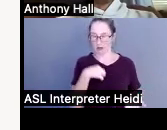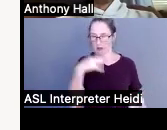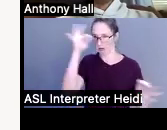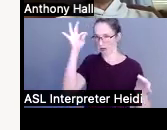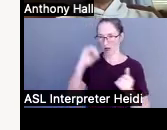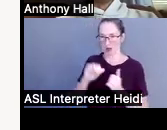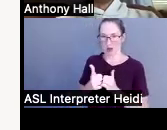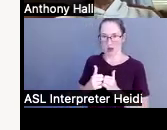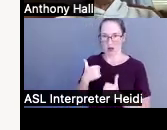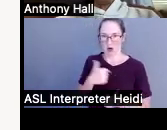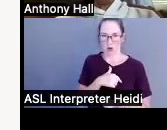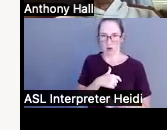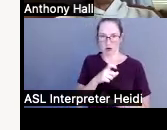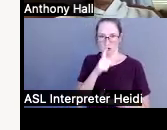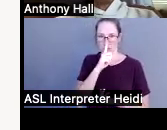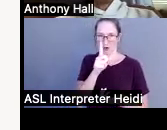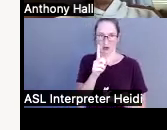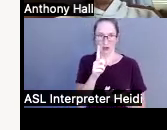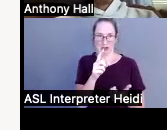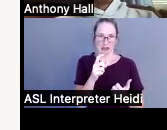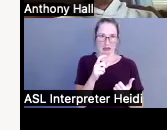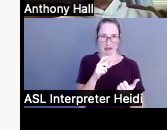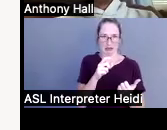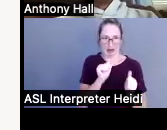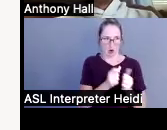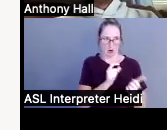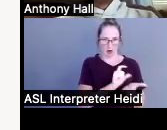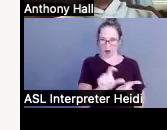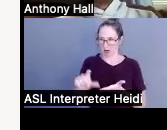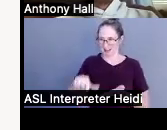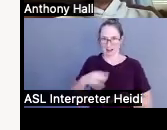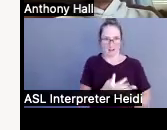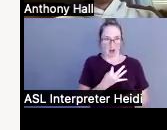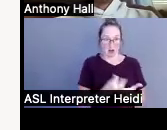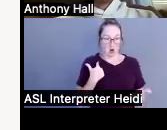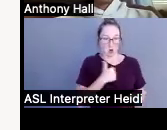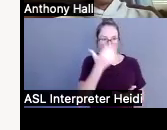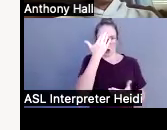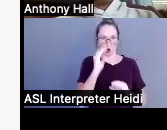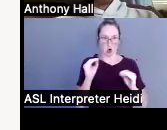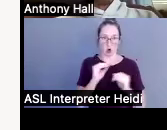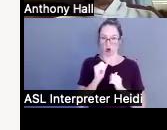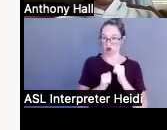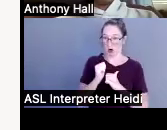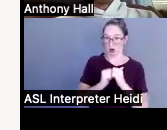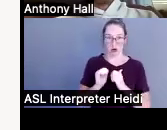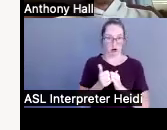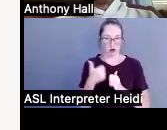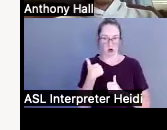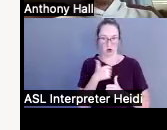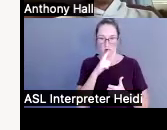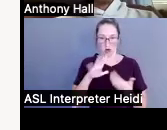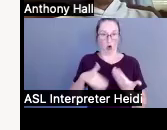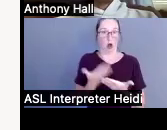would disseminate this funding. We had no idea, no like structure for how we would like all this would